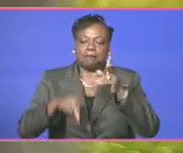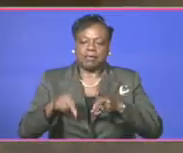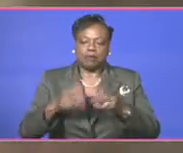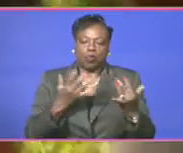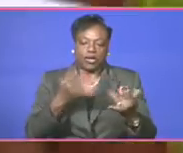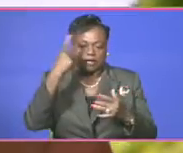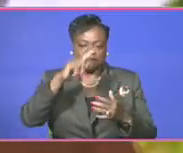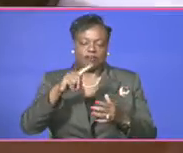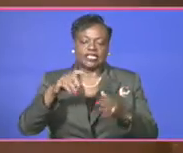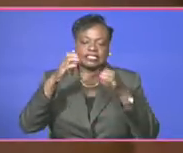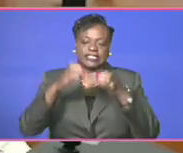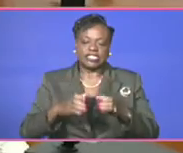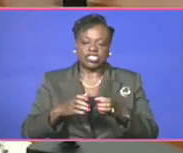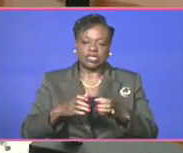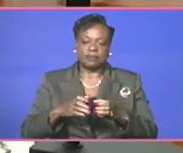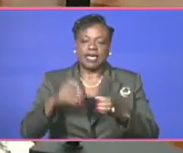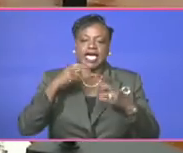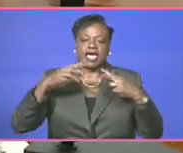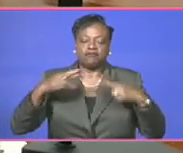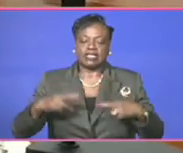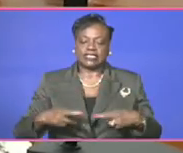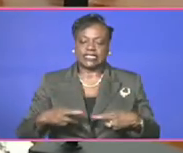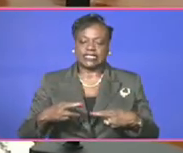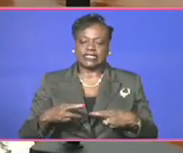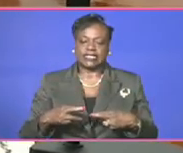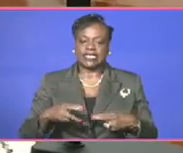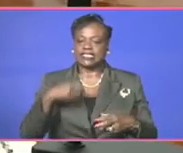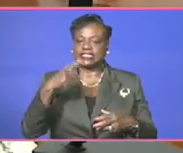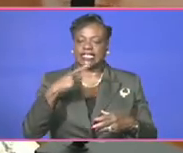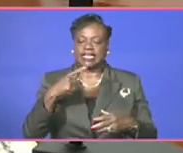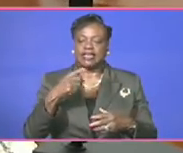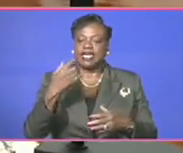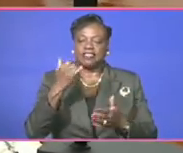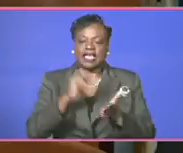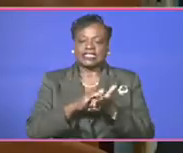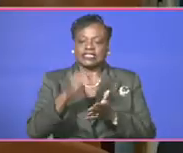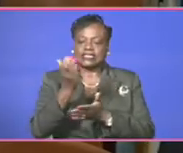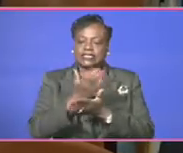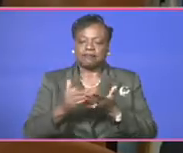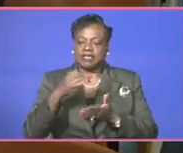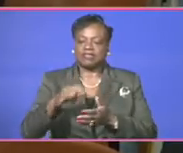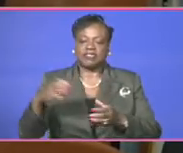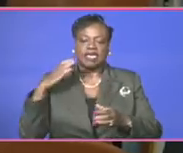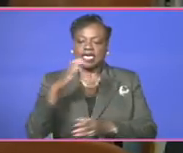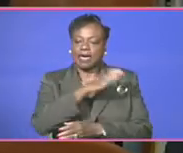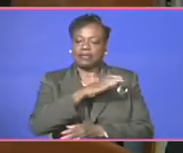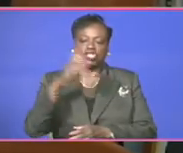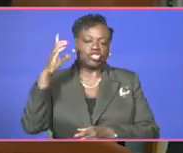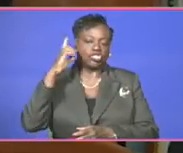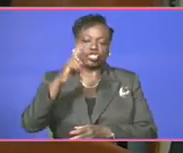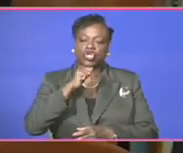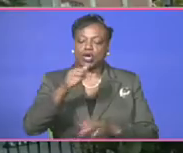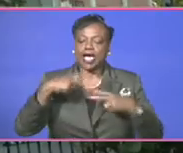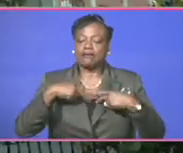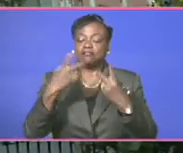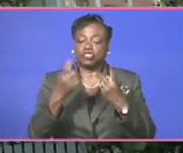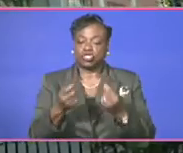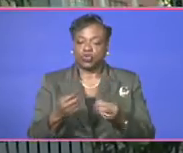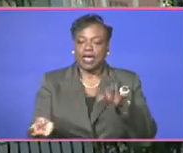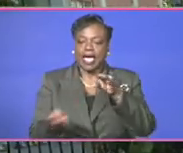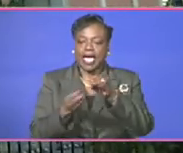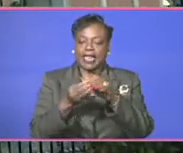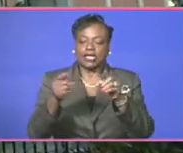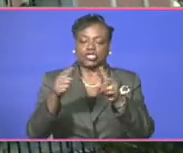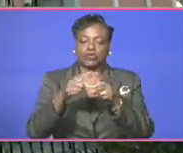residency, and the Prime Minister says it's something the Cabinet should not have to do to add to its already busy agenda. Some applicants awaiting citizenship